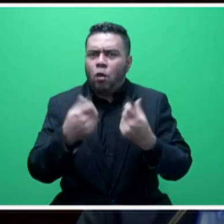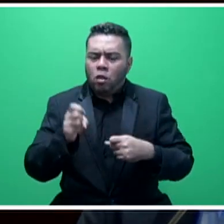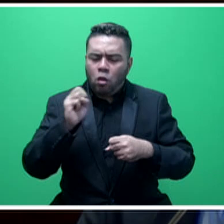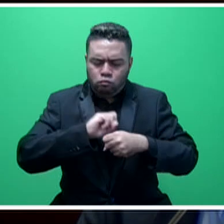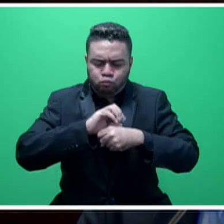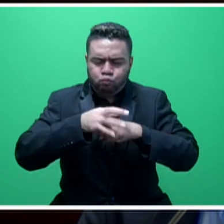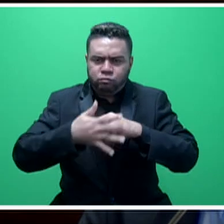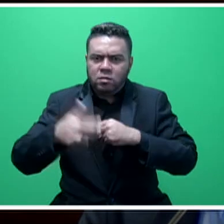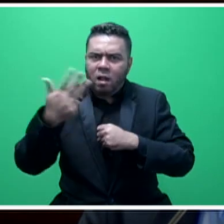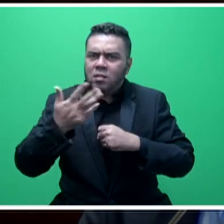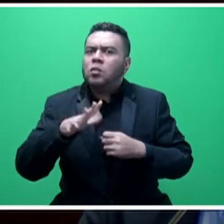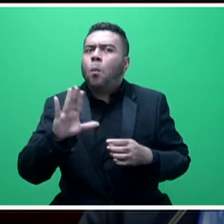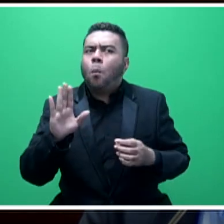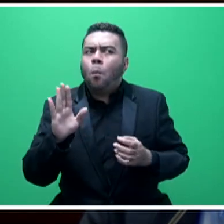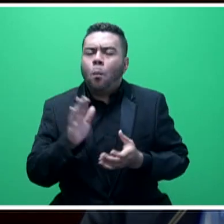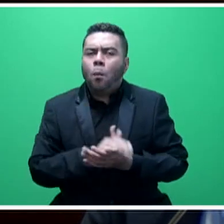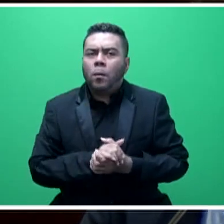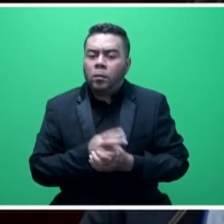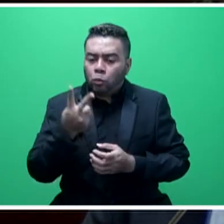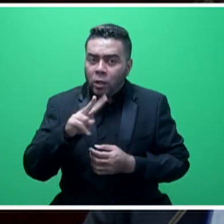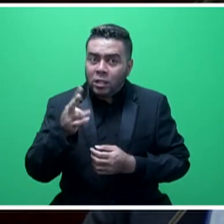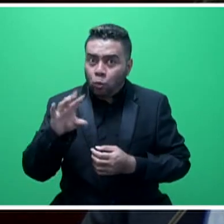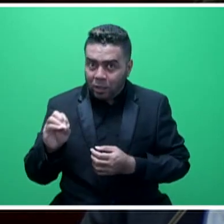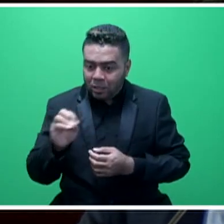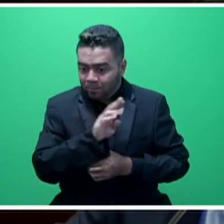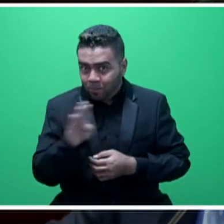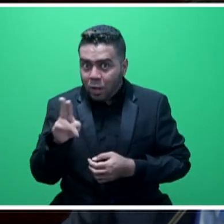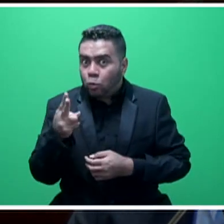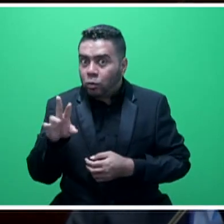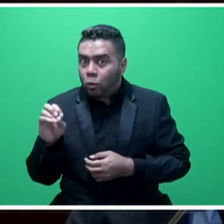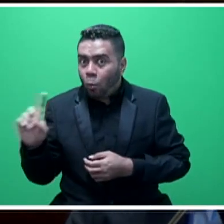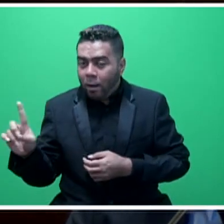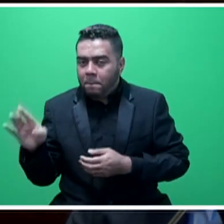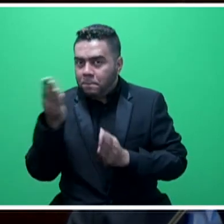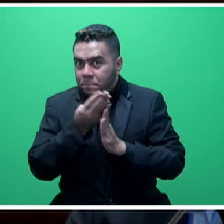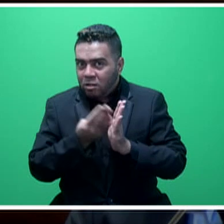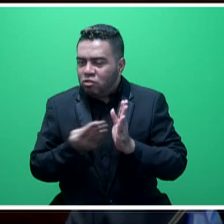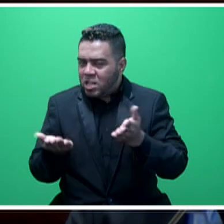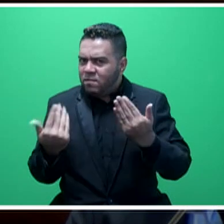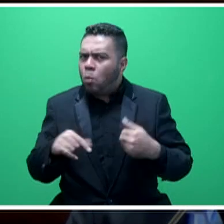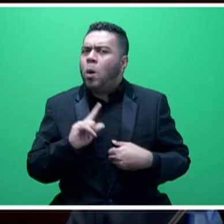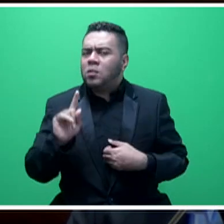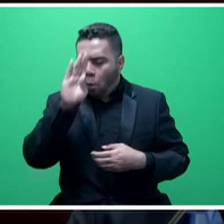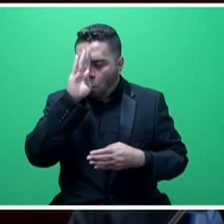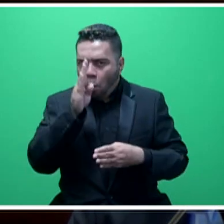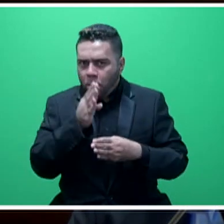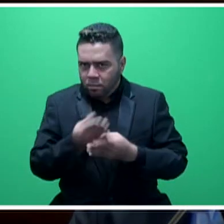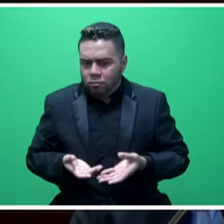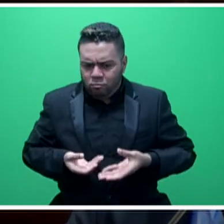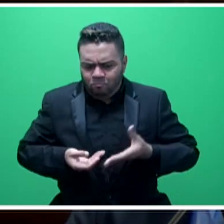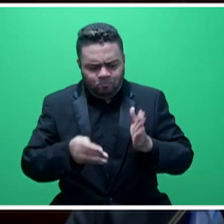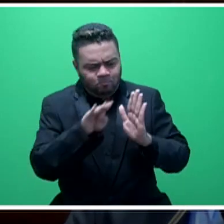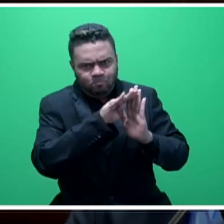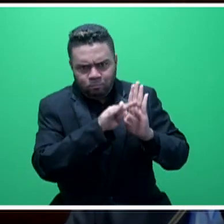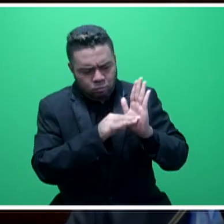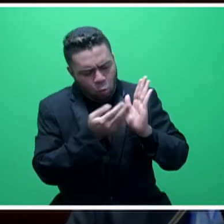pandemic. The 2020-2021 budget gives us hope, Mr. Speaker, sir, by providing a well-designed